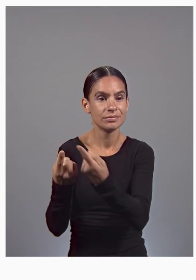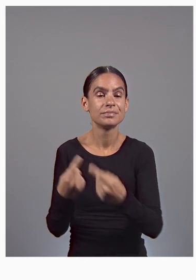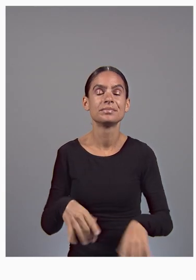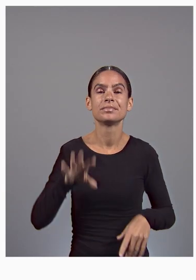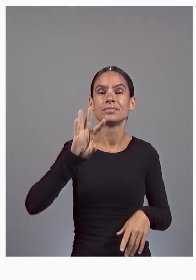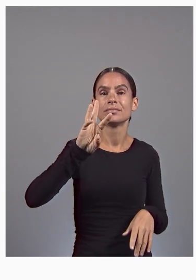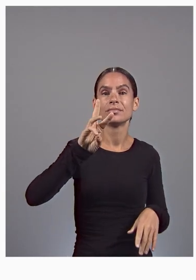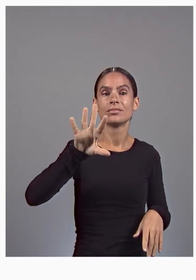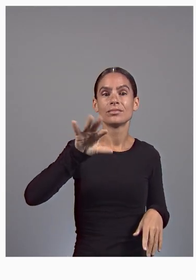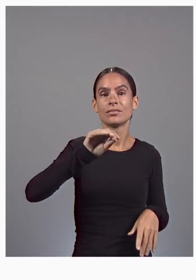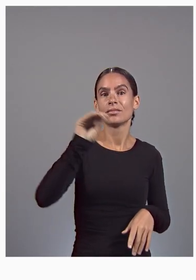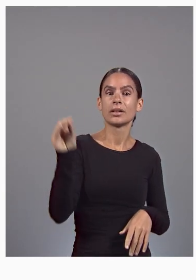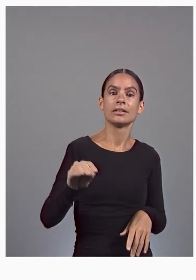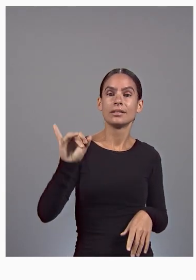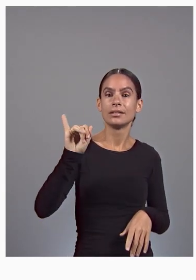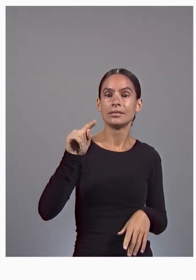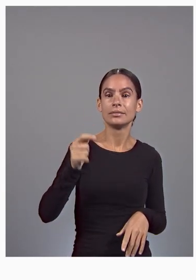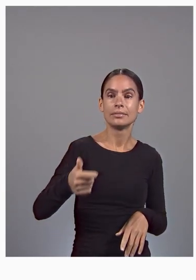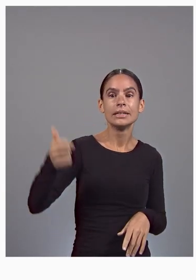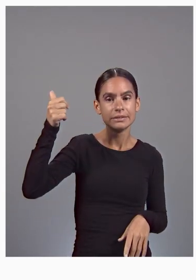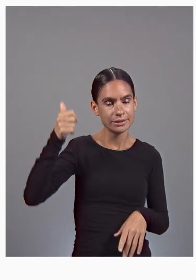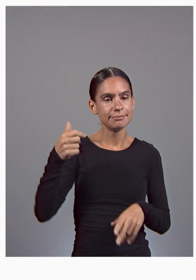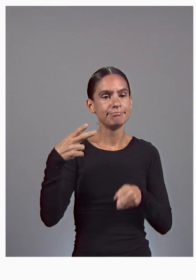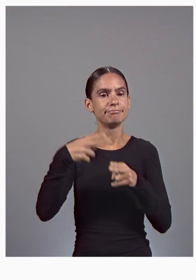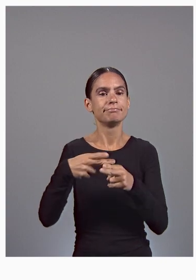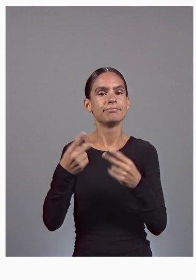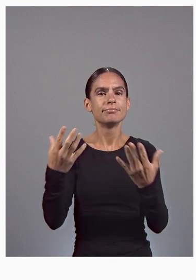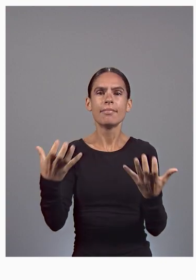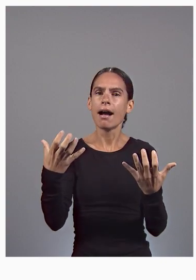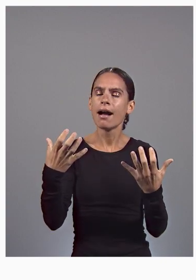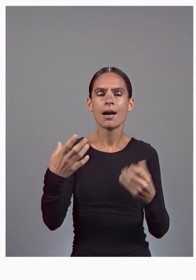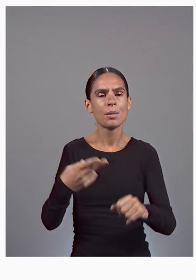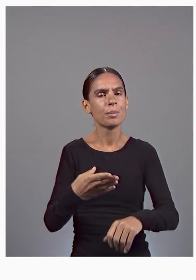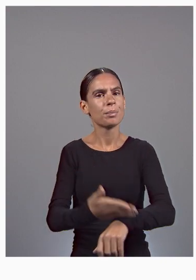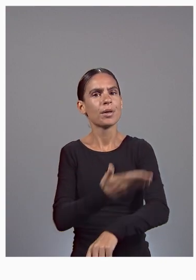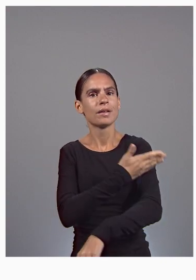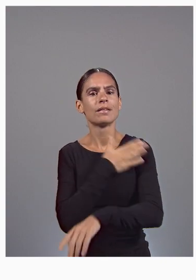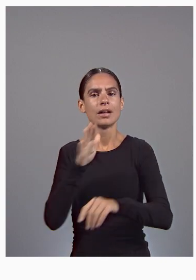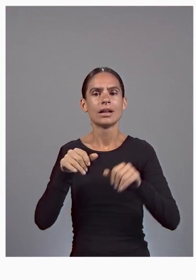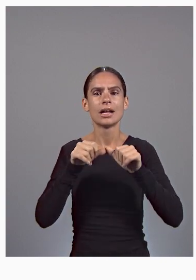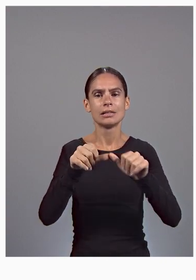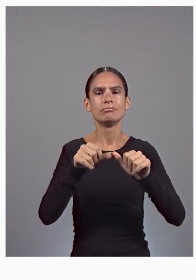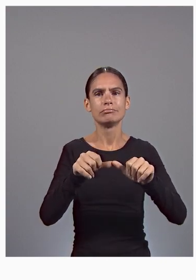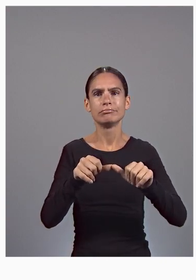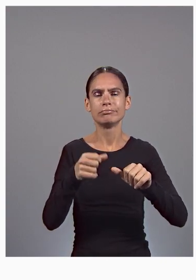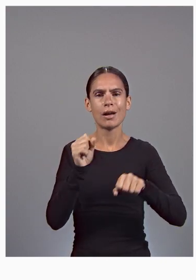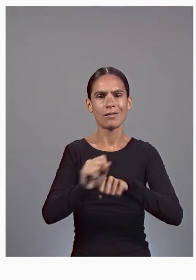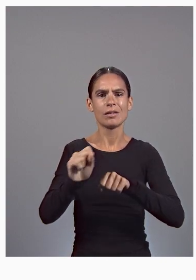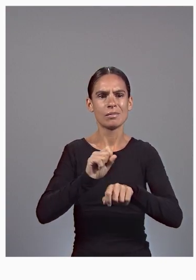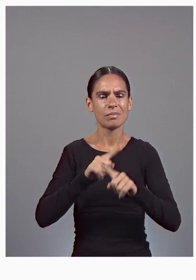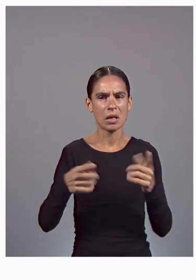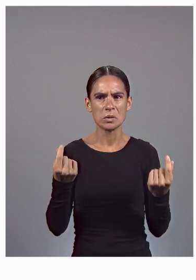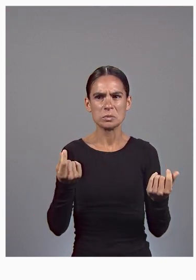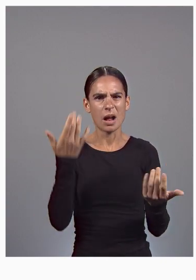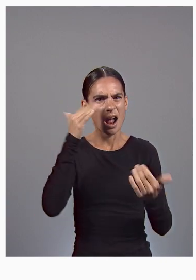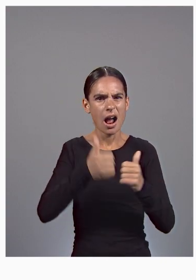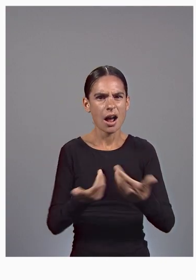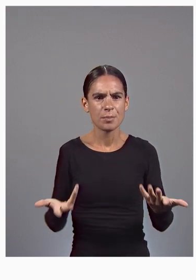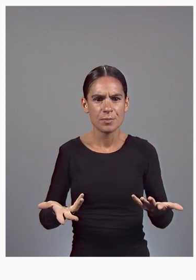65% of IT executives said they want to improve their sustainability efforts, but don't know how to do it.